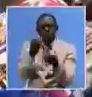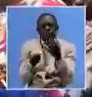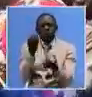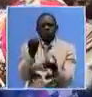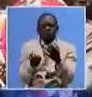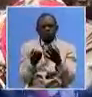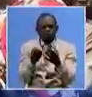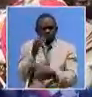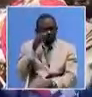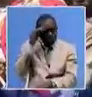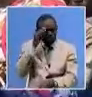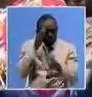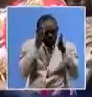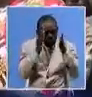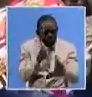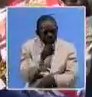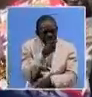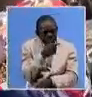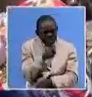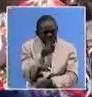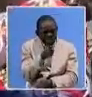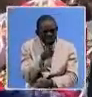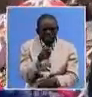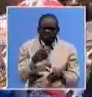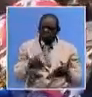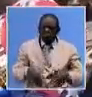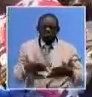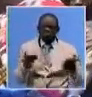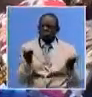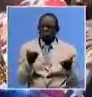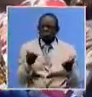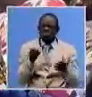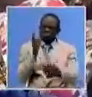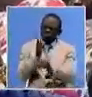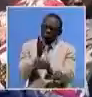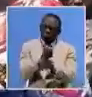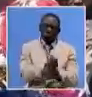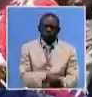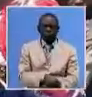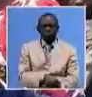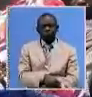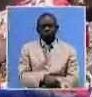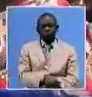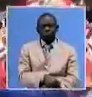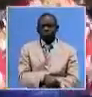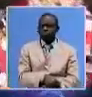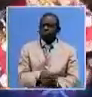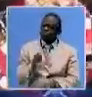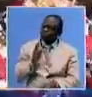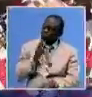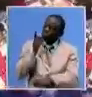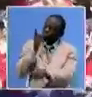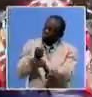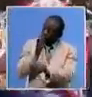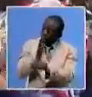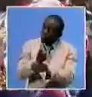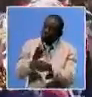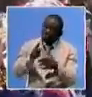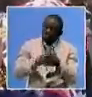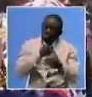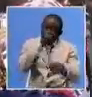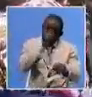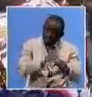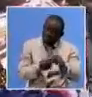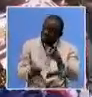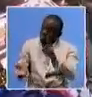to warn them very strictly that the next time we come here, we will arrest you. That's what the law says. These are illegal. Make no